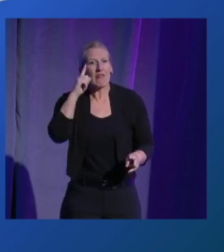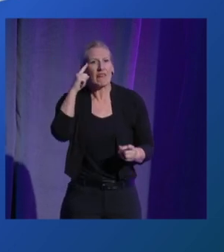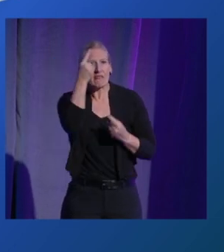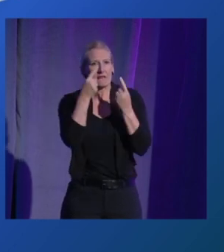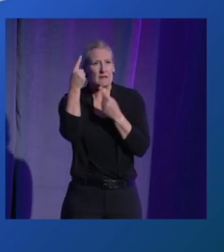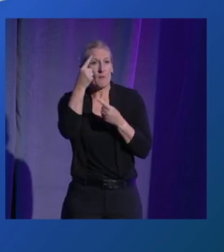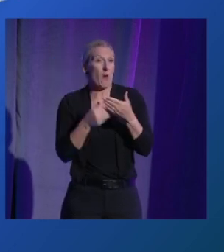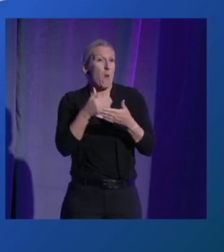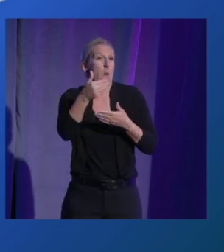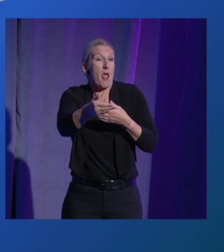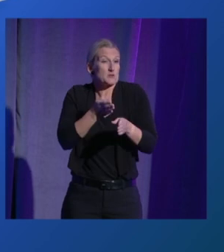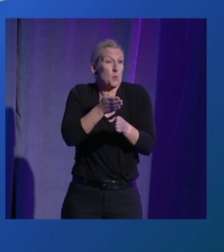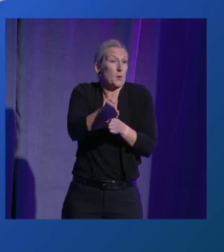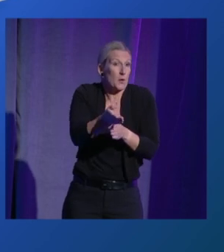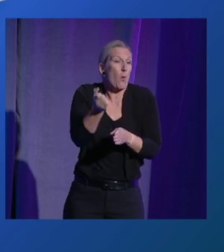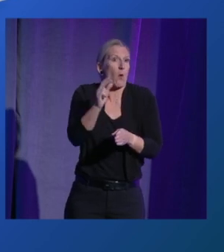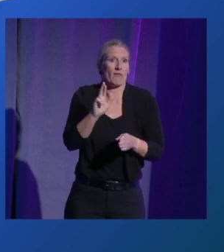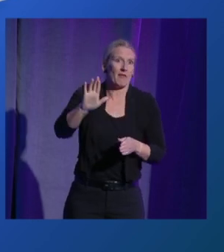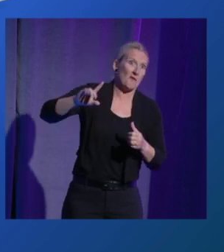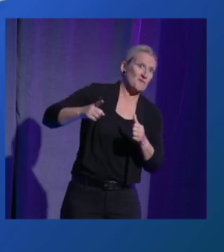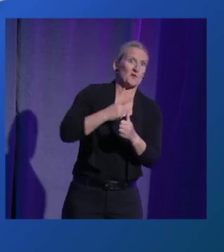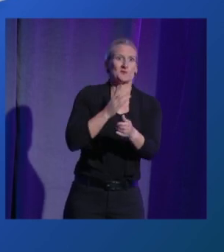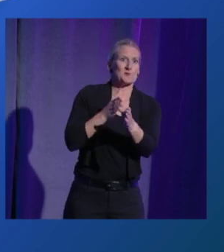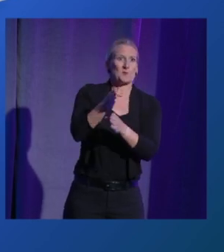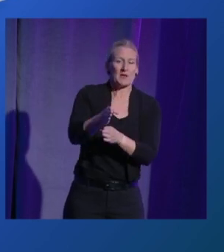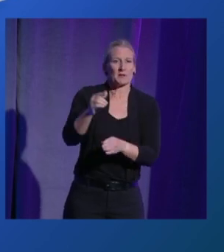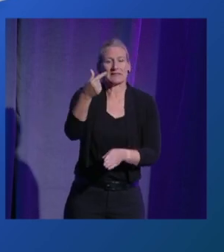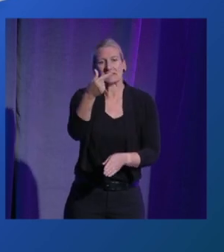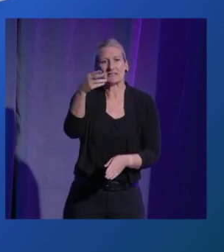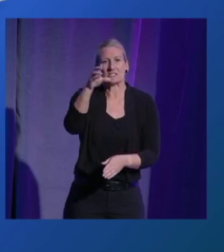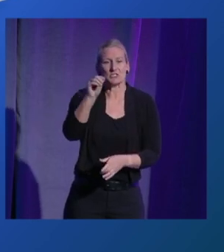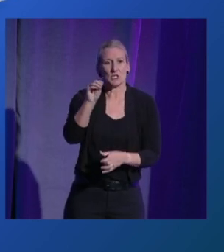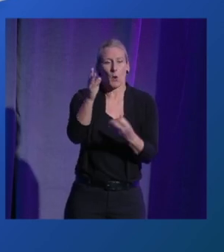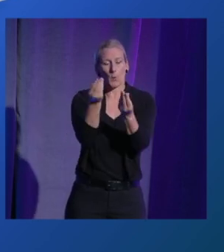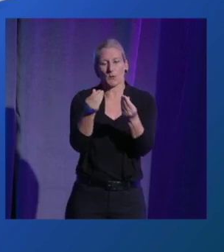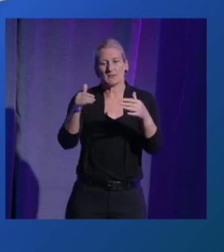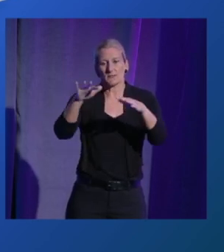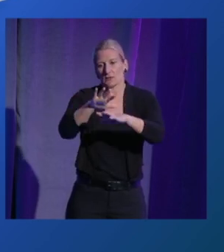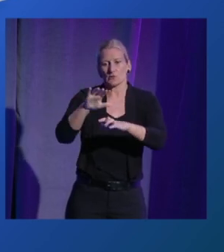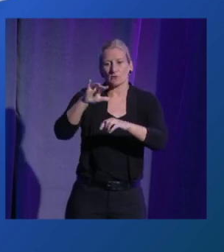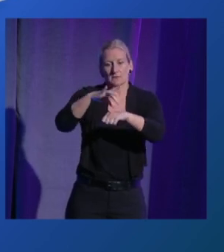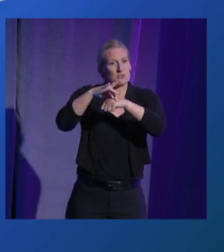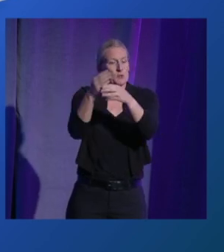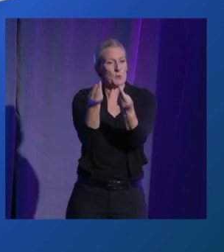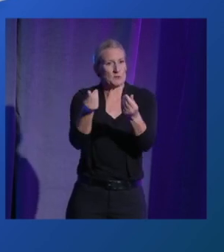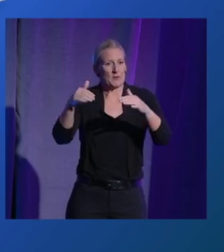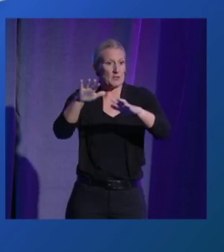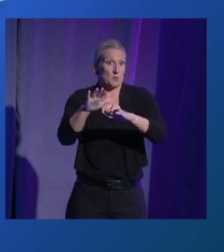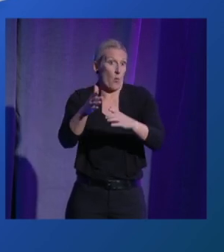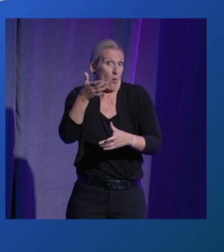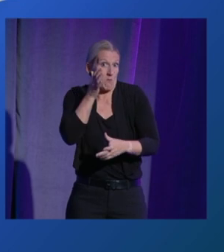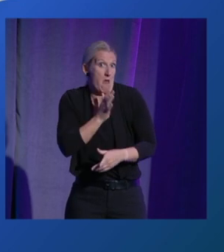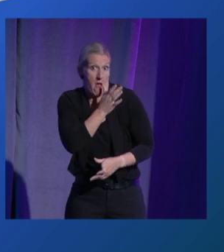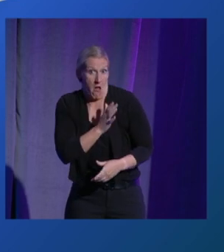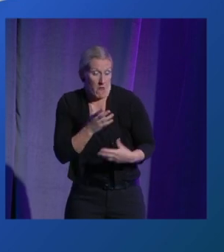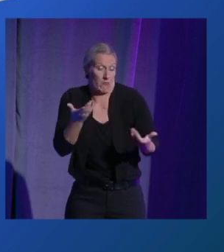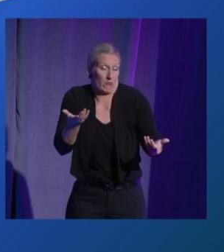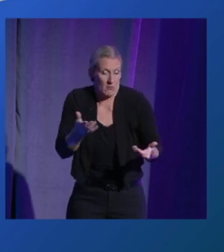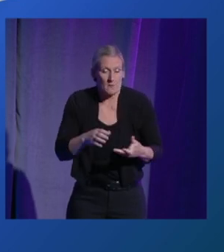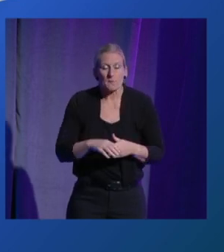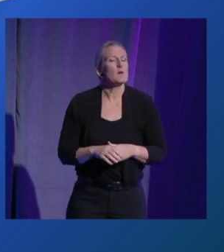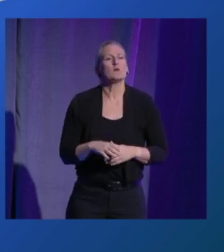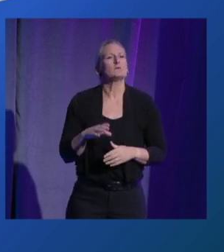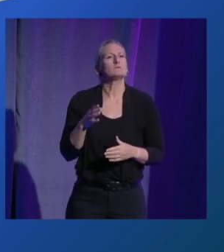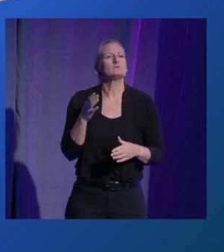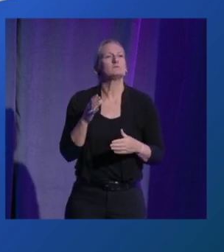career may be or what their career may be in geospatial and a and hopefully maybe the Nexus of the two um what advice would you